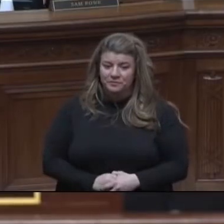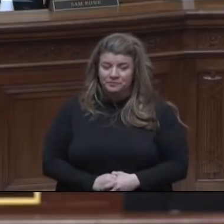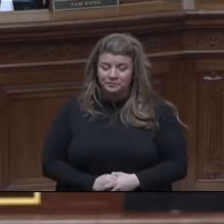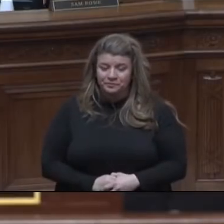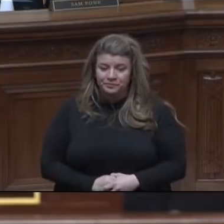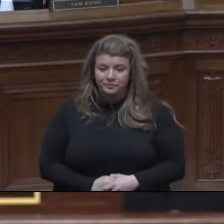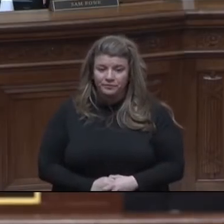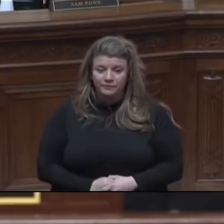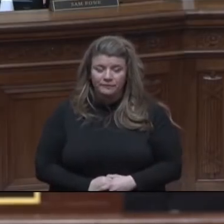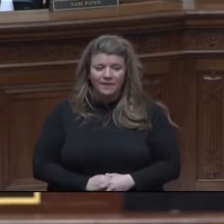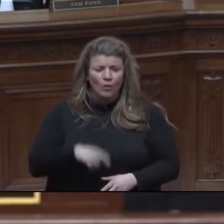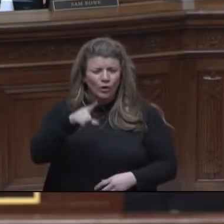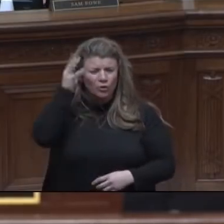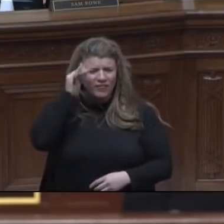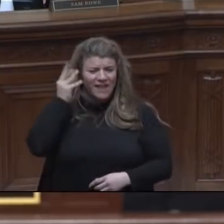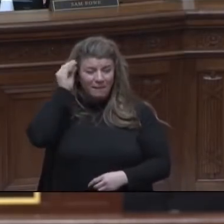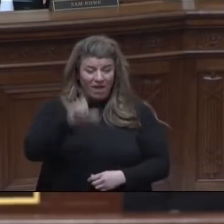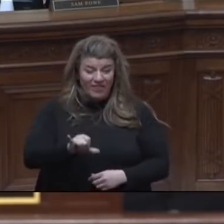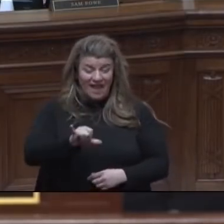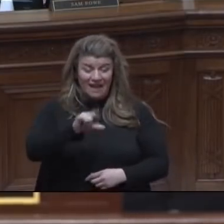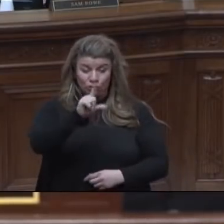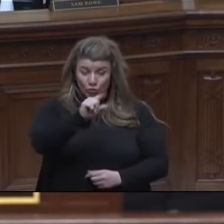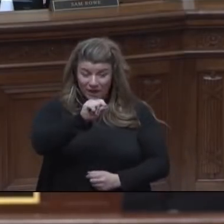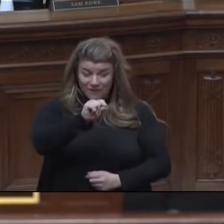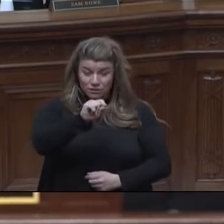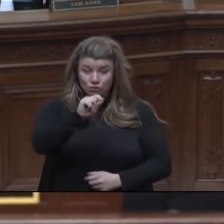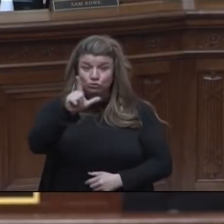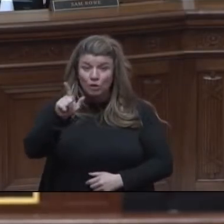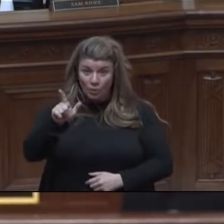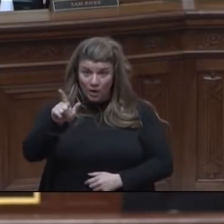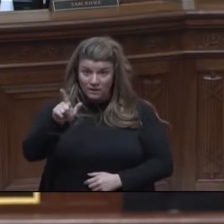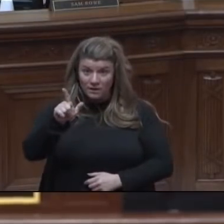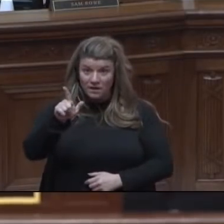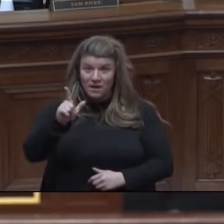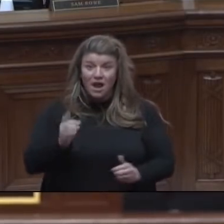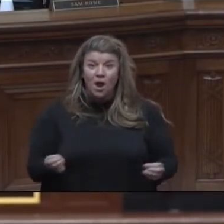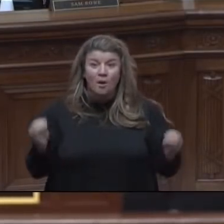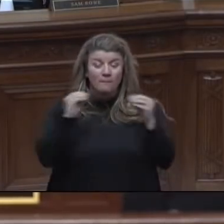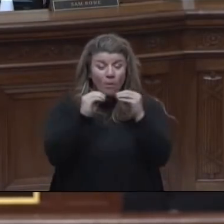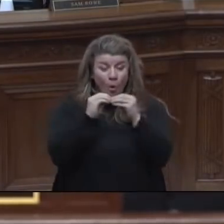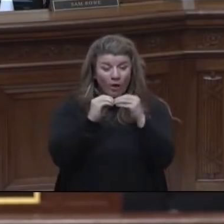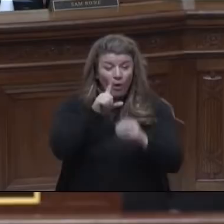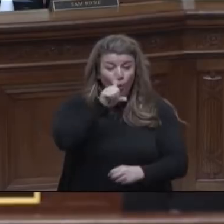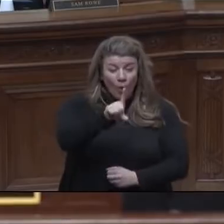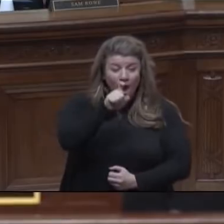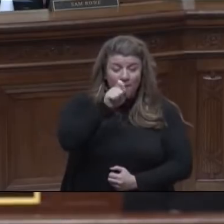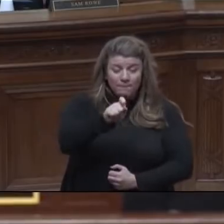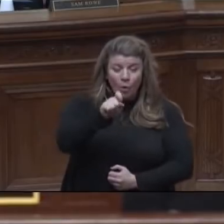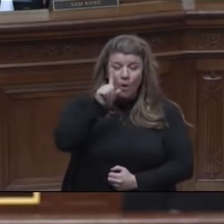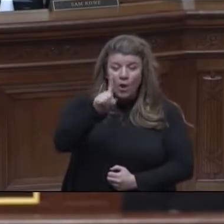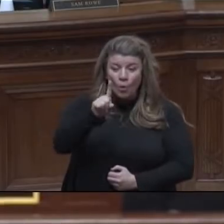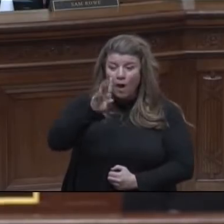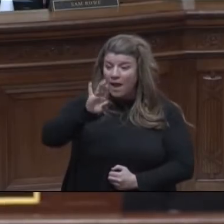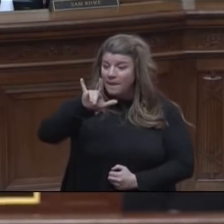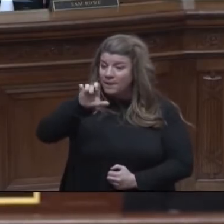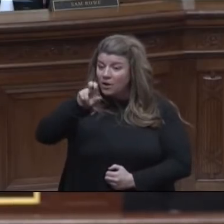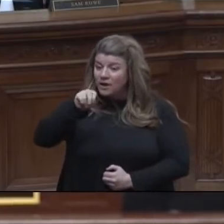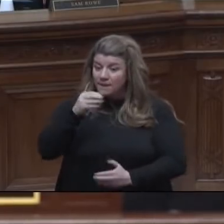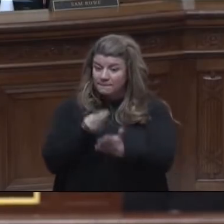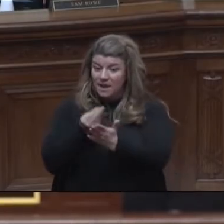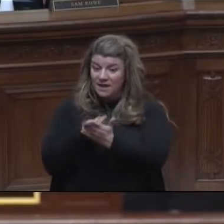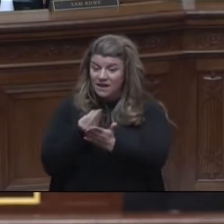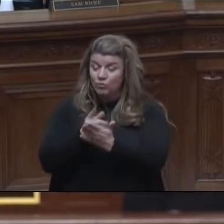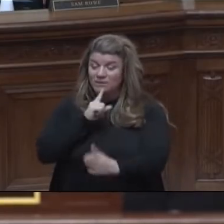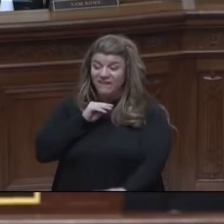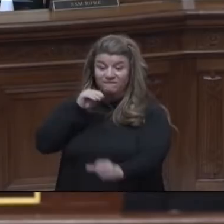you to think just about this. In 2021, more than $1.1 billion was invested